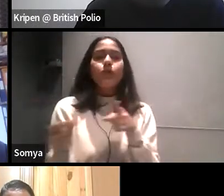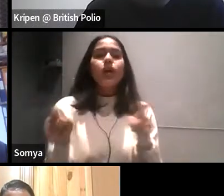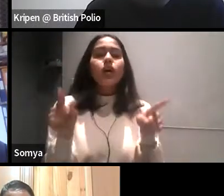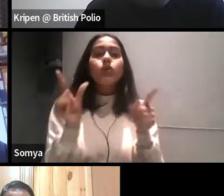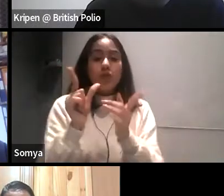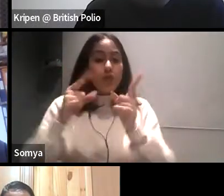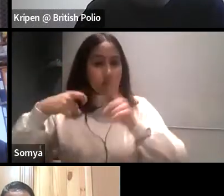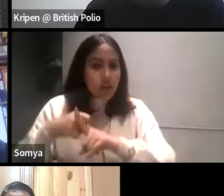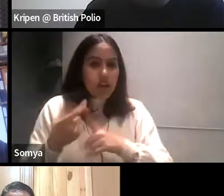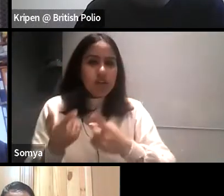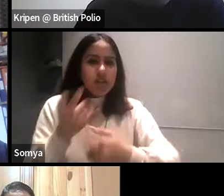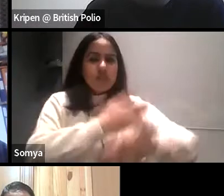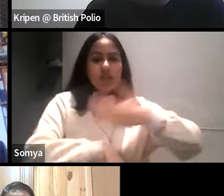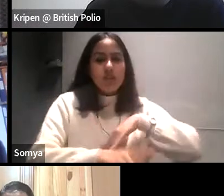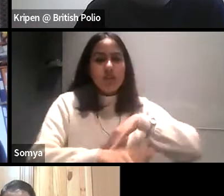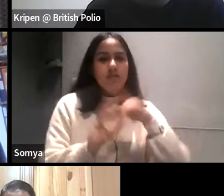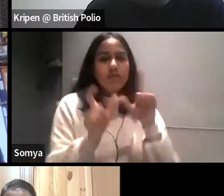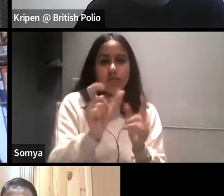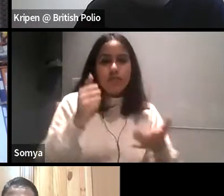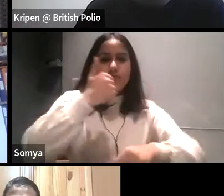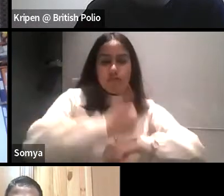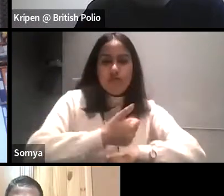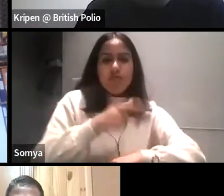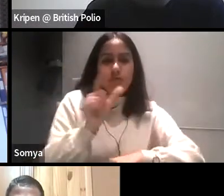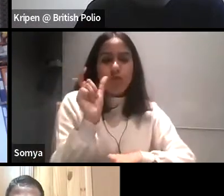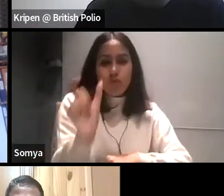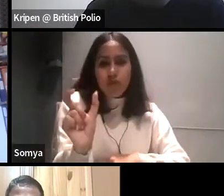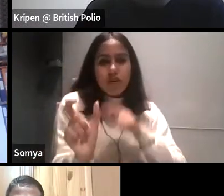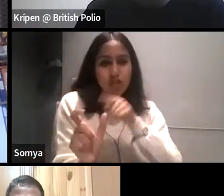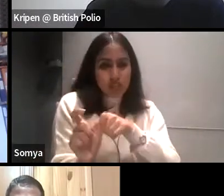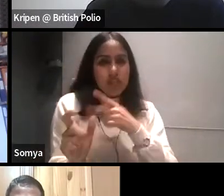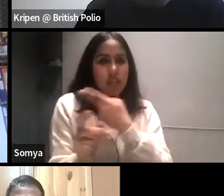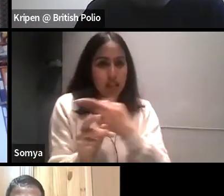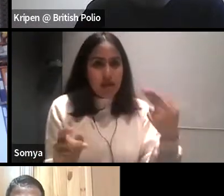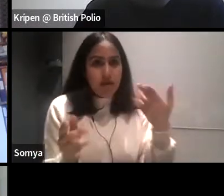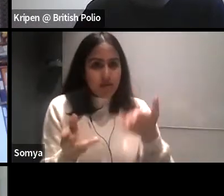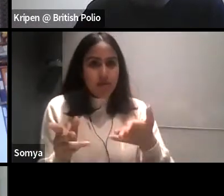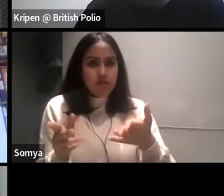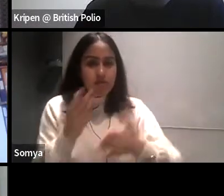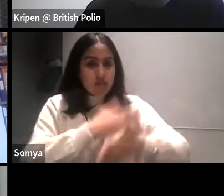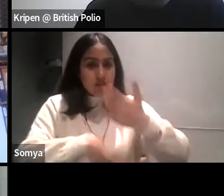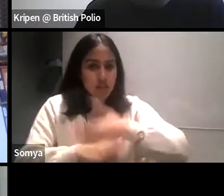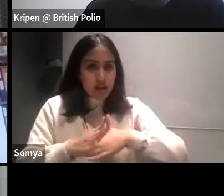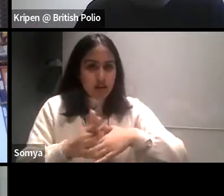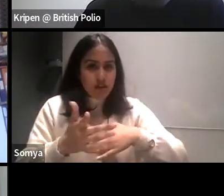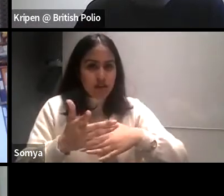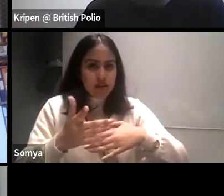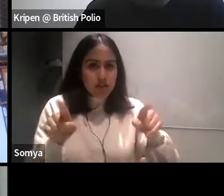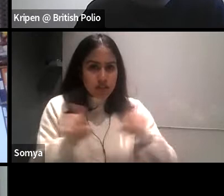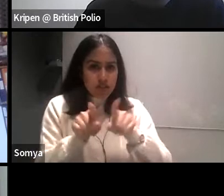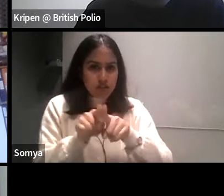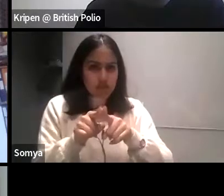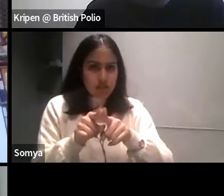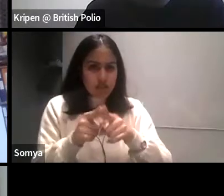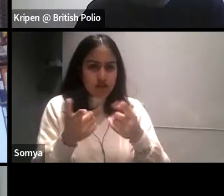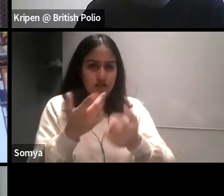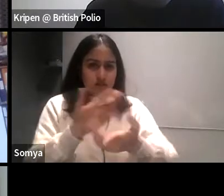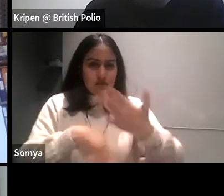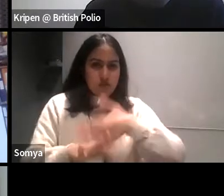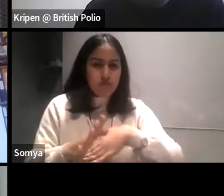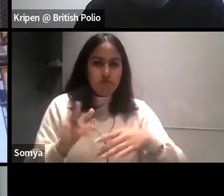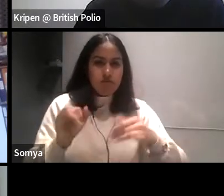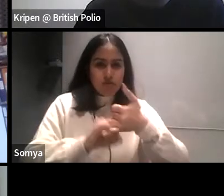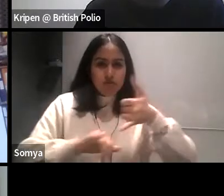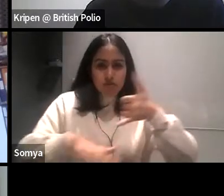it is disabled. Like when we registered Sarthak, we had Sarthak for the disabled, or Society for the Disabled in UK,